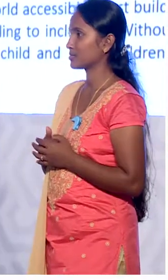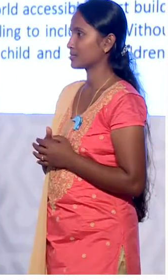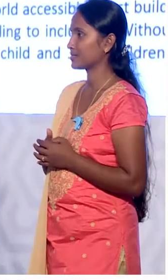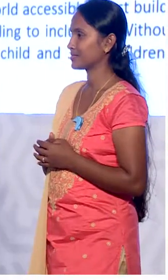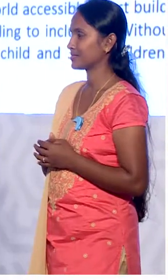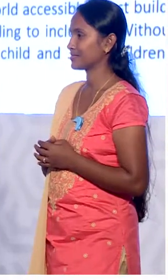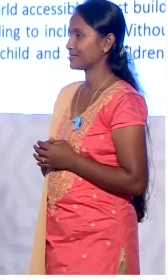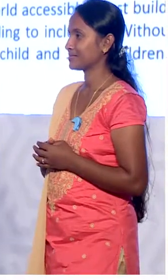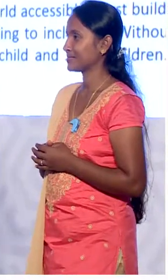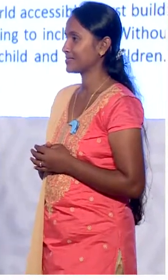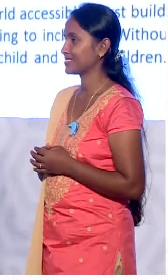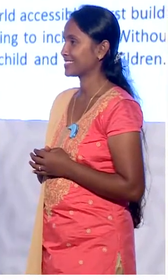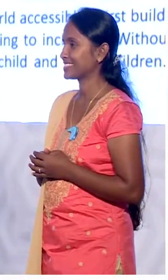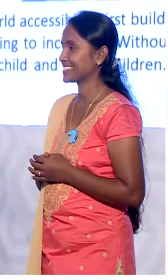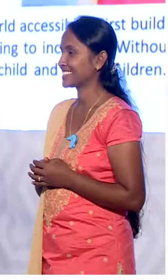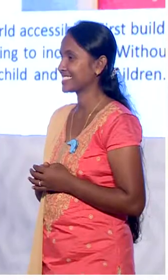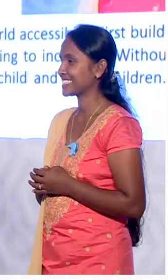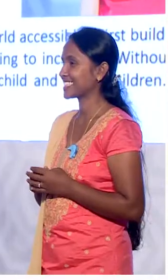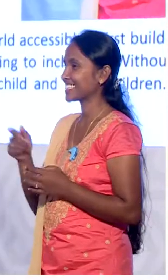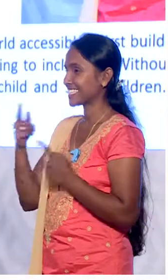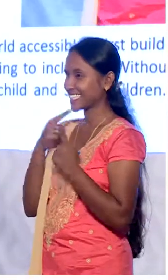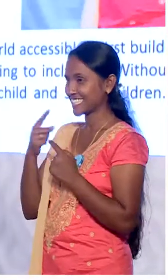Turn to your right and say, you're beautiful.